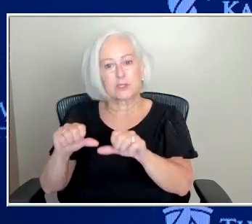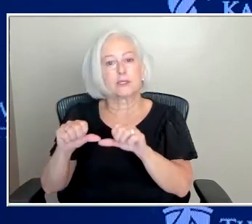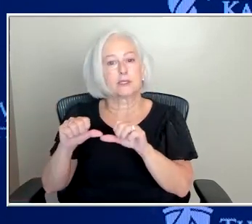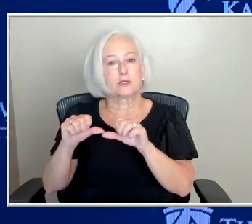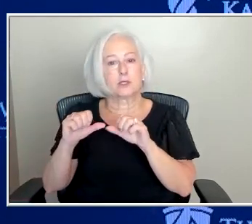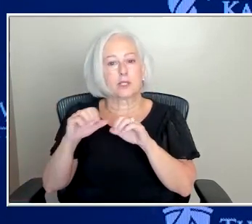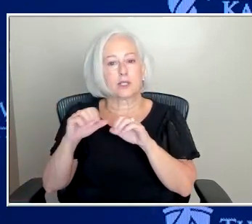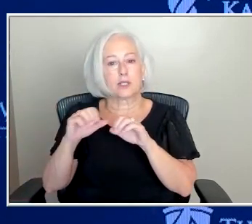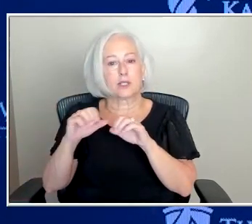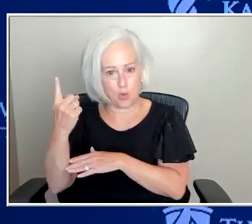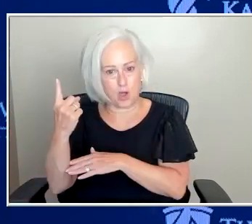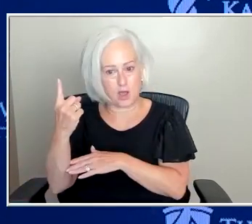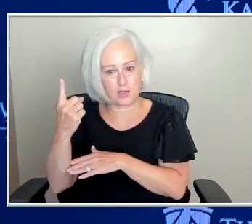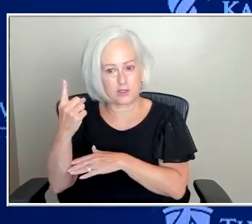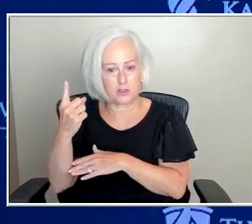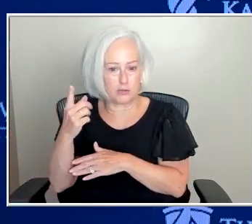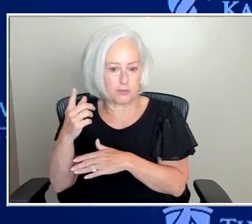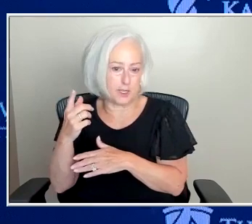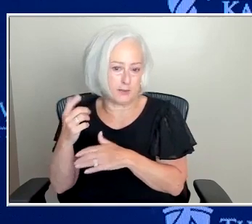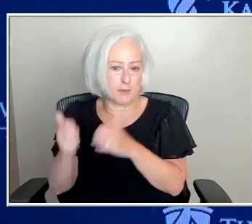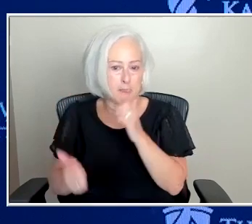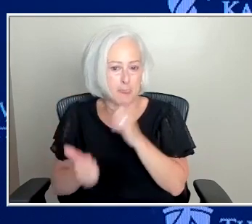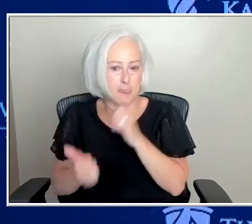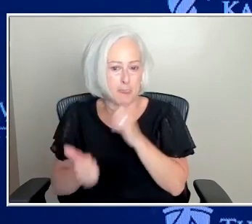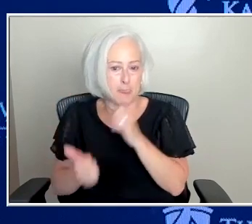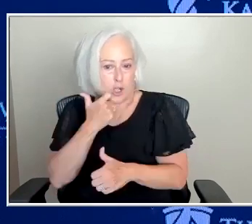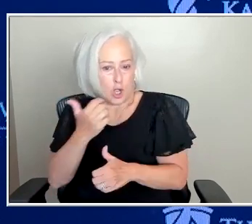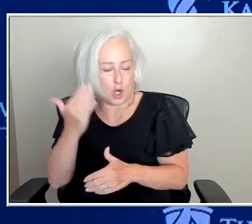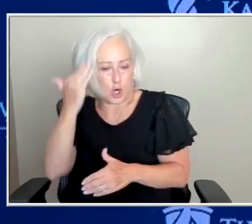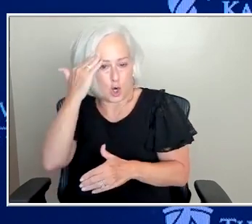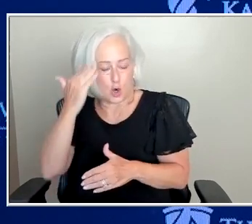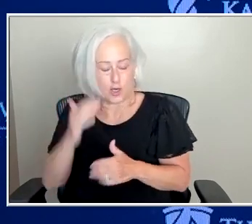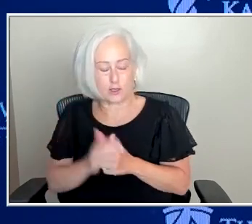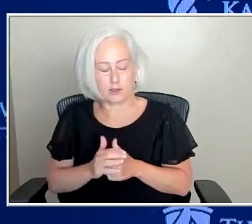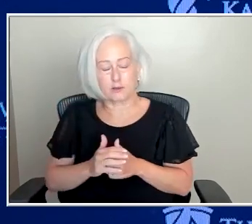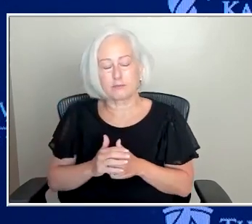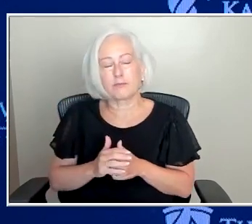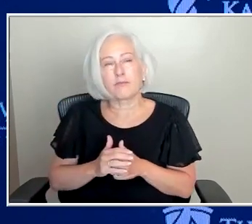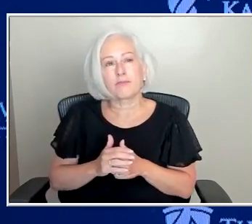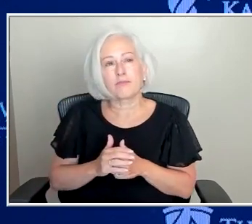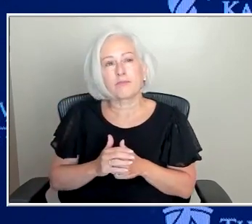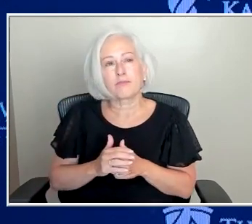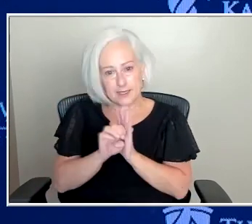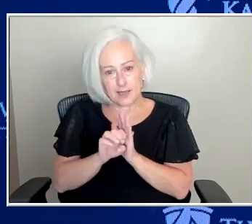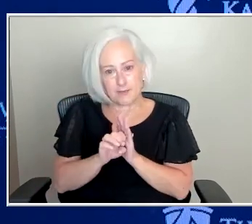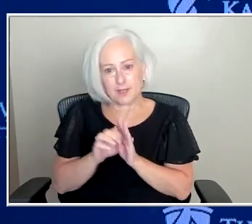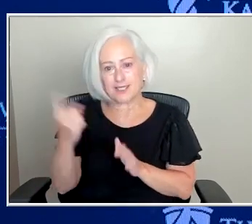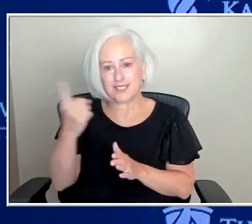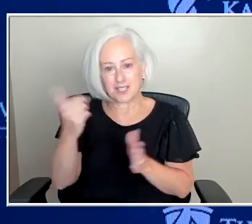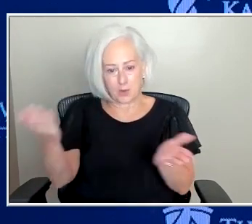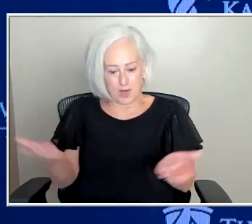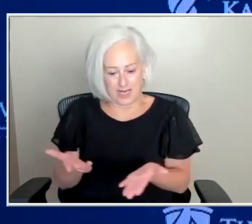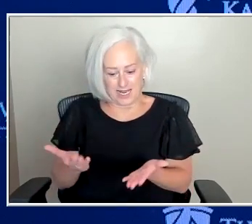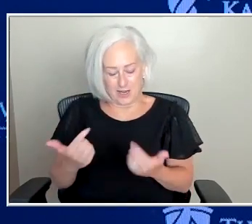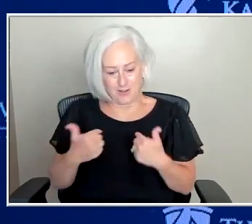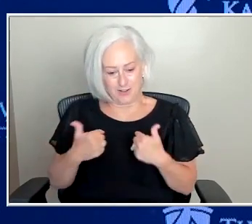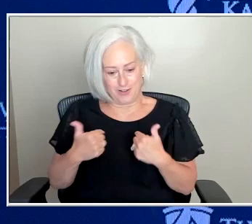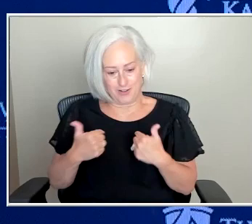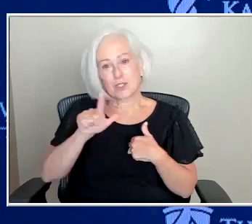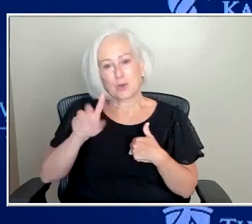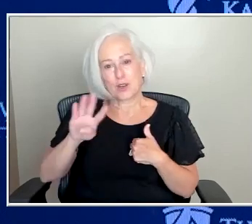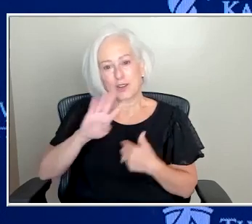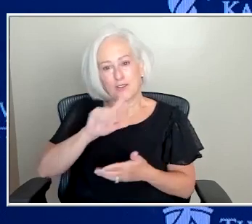cutting edge. In addition to that, it means we've got someone here. Tomorrow that will be me, 24 hours a day, 7 days a